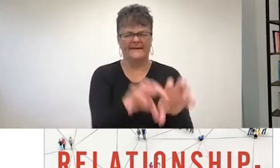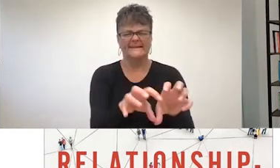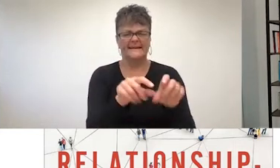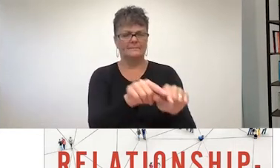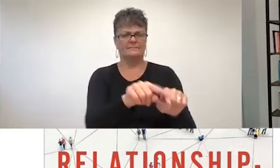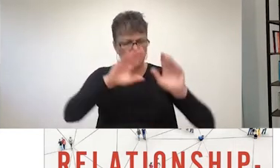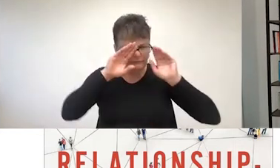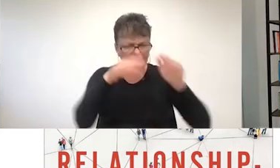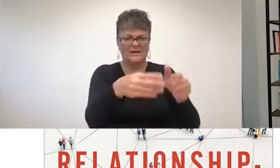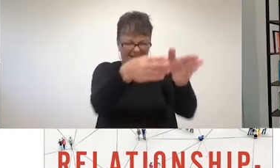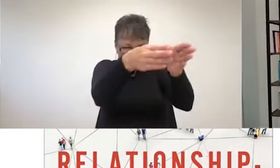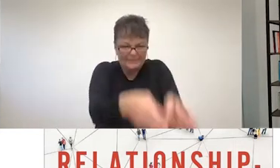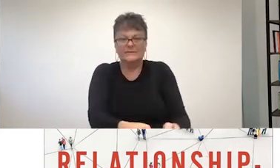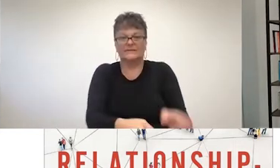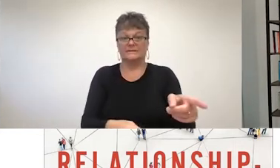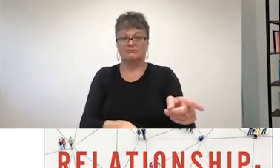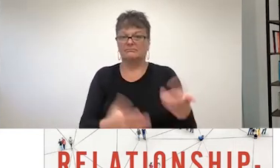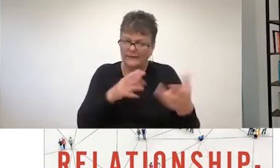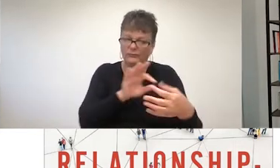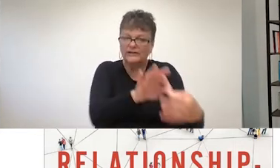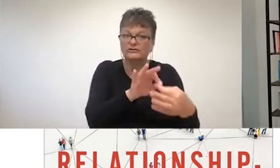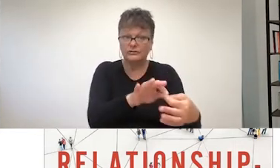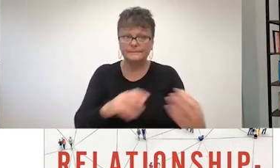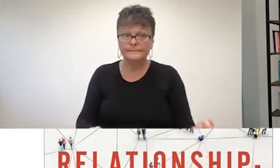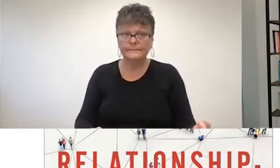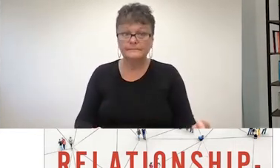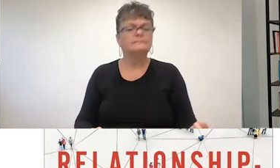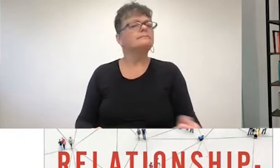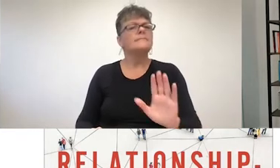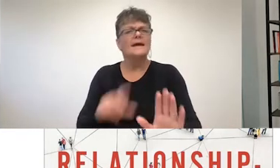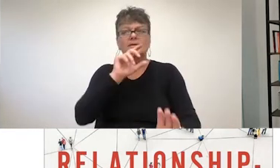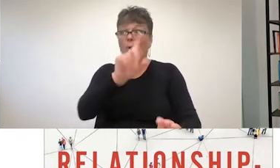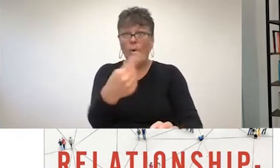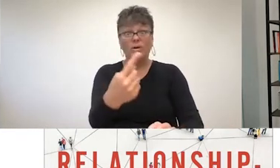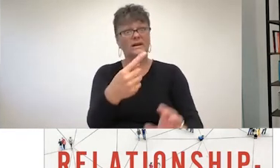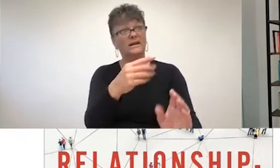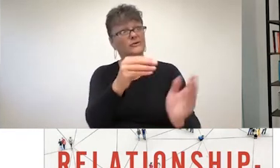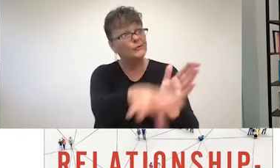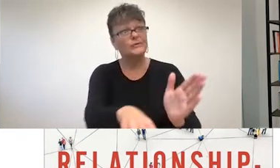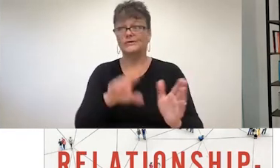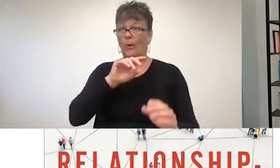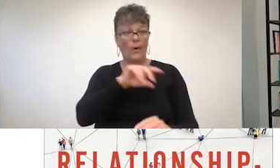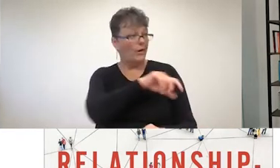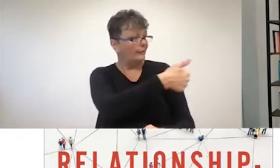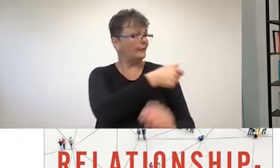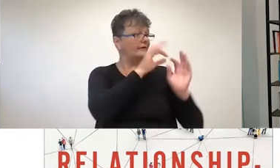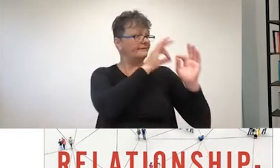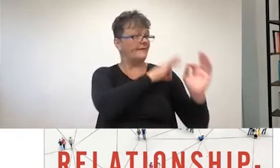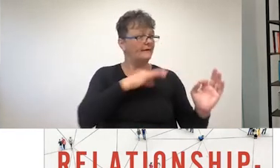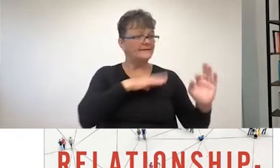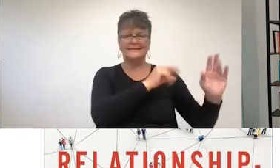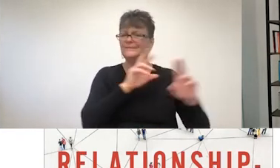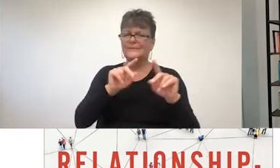is about the relationships. And it's not just with faculty and with other students, it's also about relationships that we form with other folks on